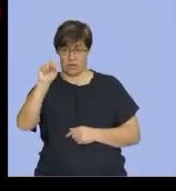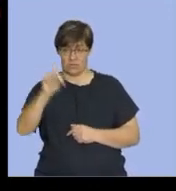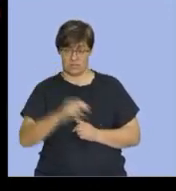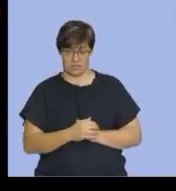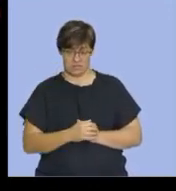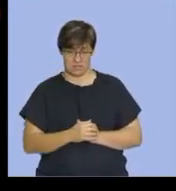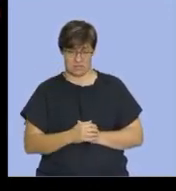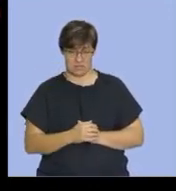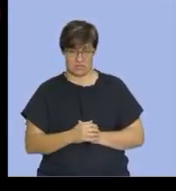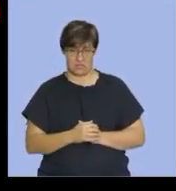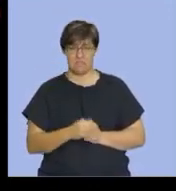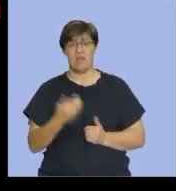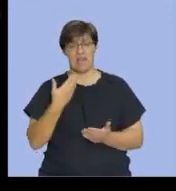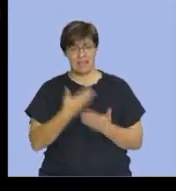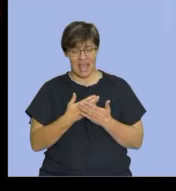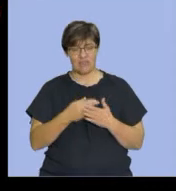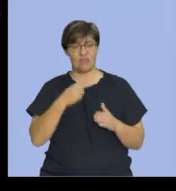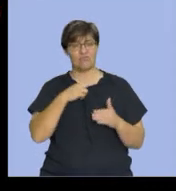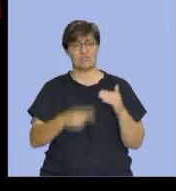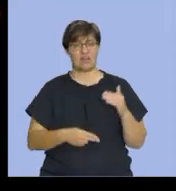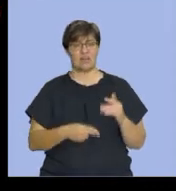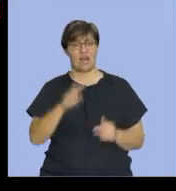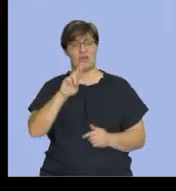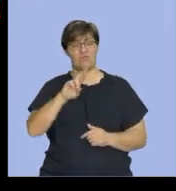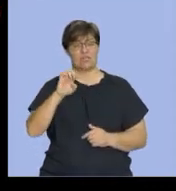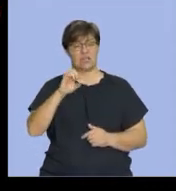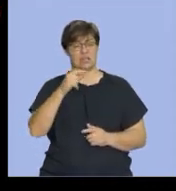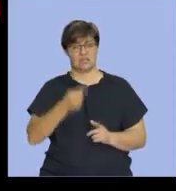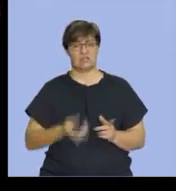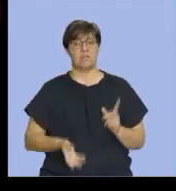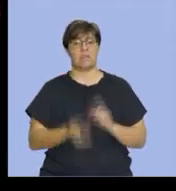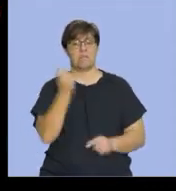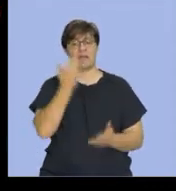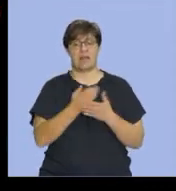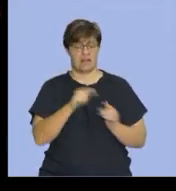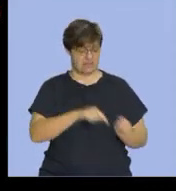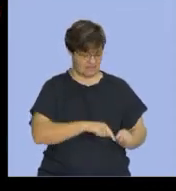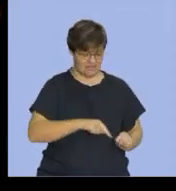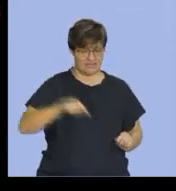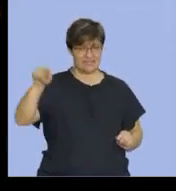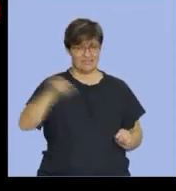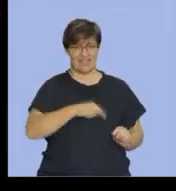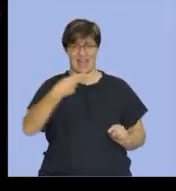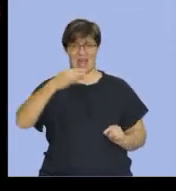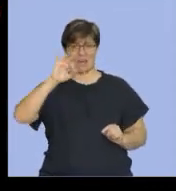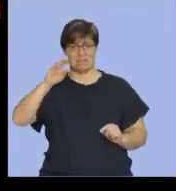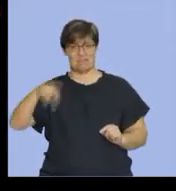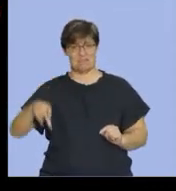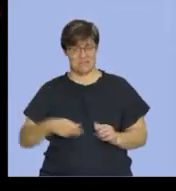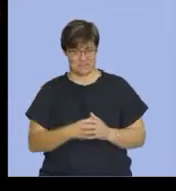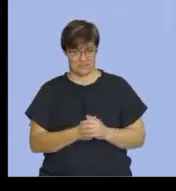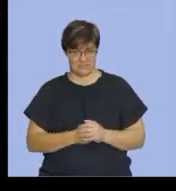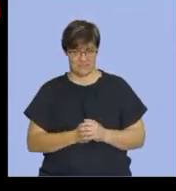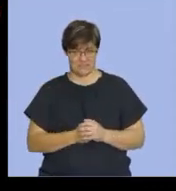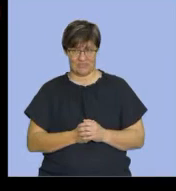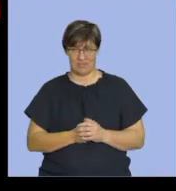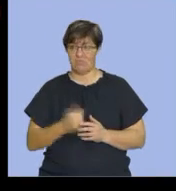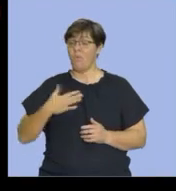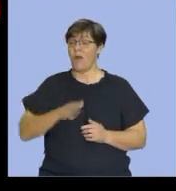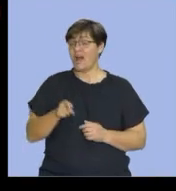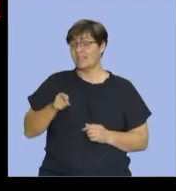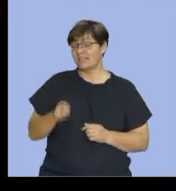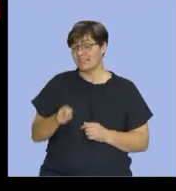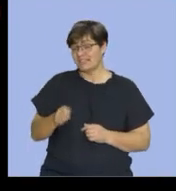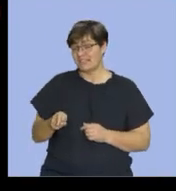215,61, and I can find the resultant. My resultant is there.